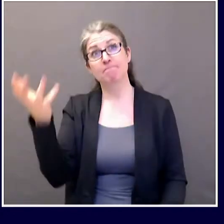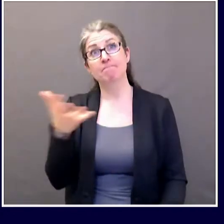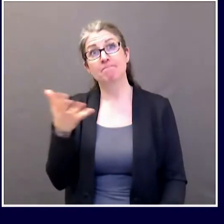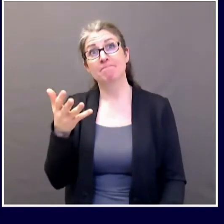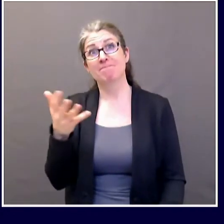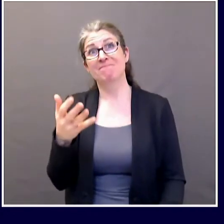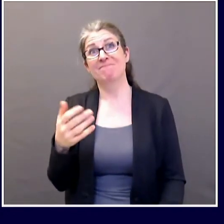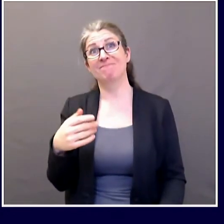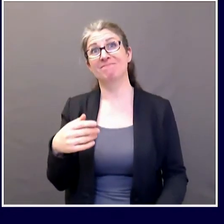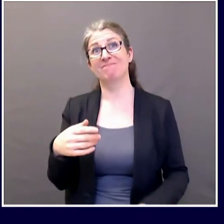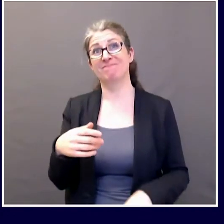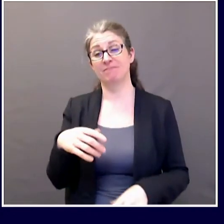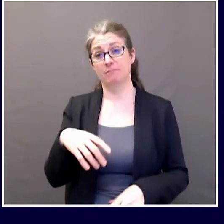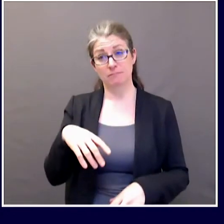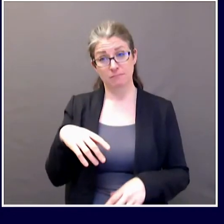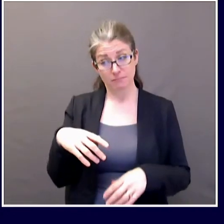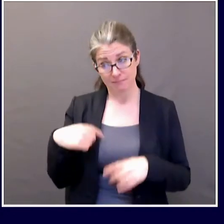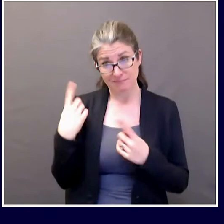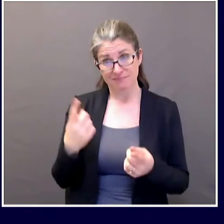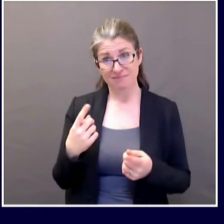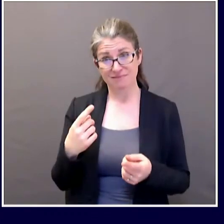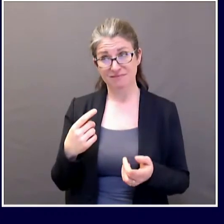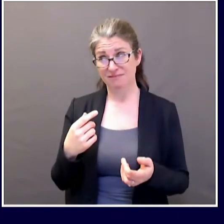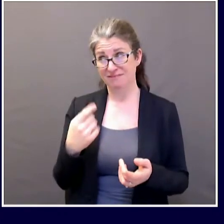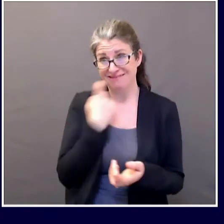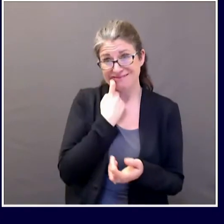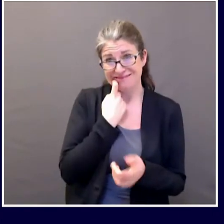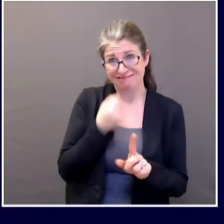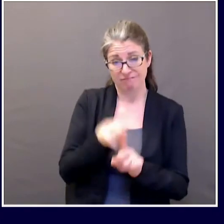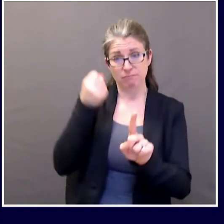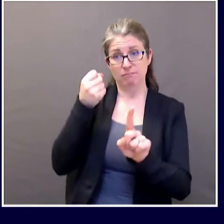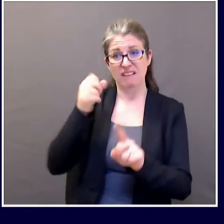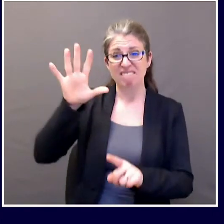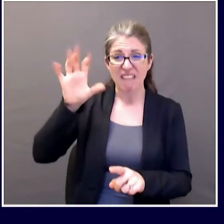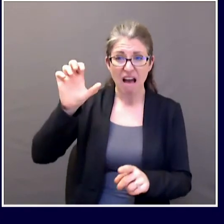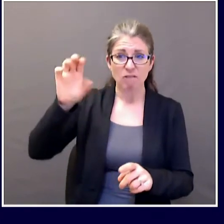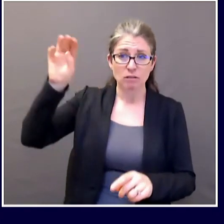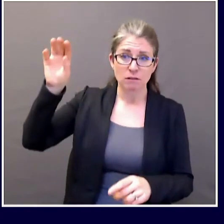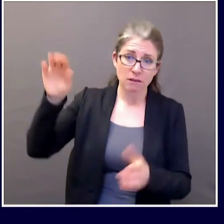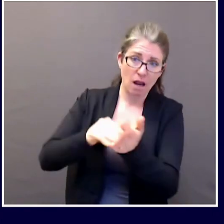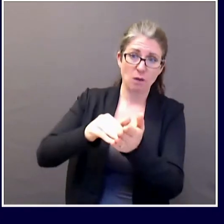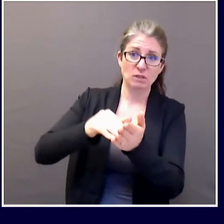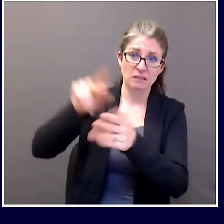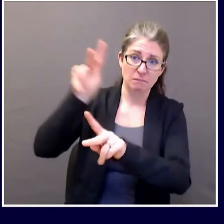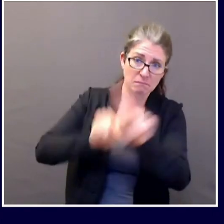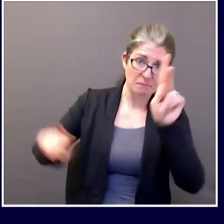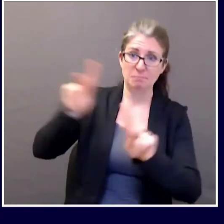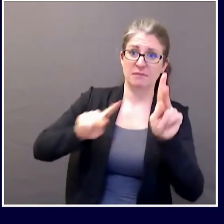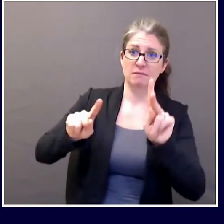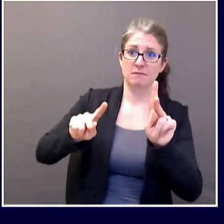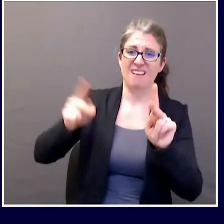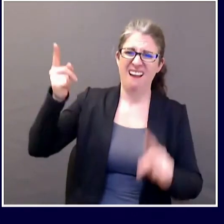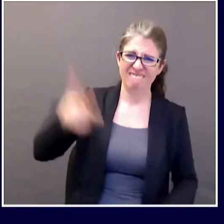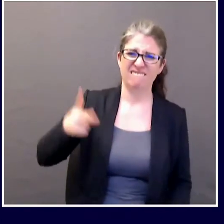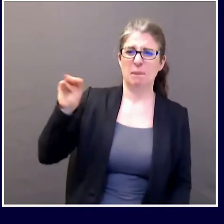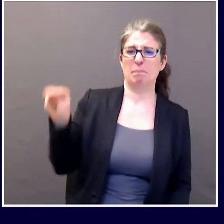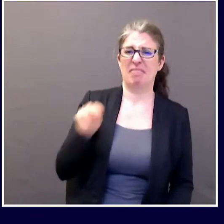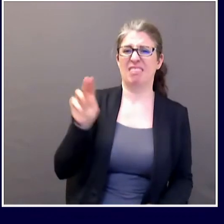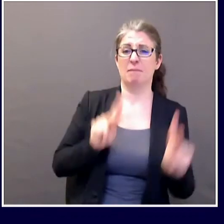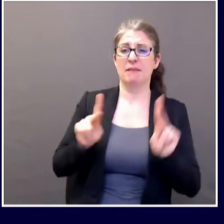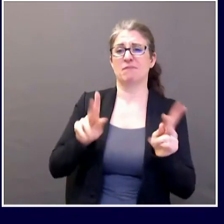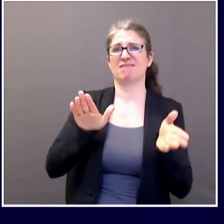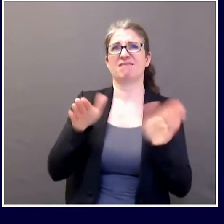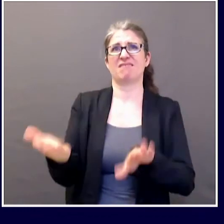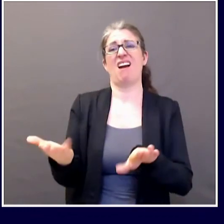been hospitalized, put in an ICU, and put on a ventilator, the numbers that matter are those that relate